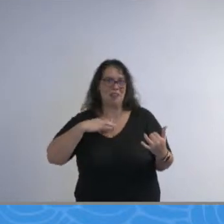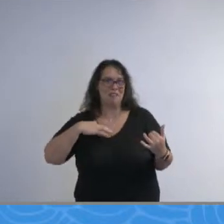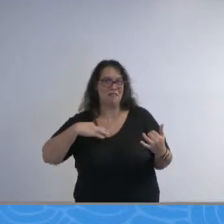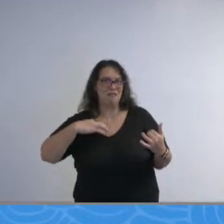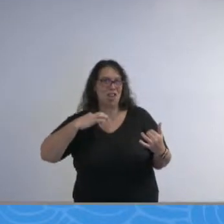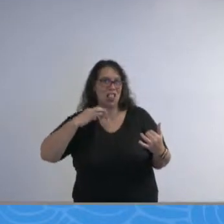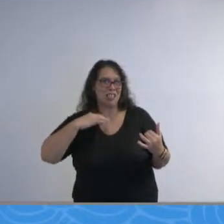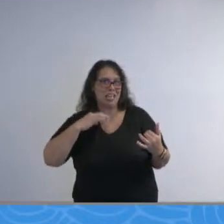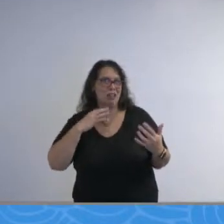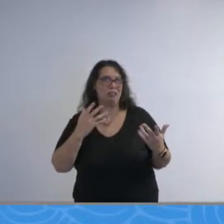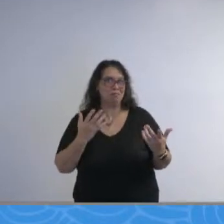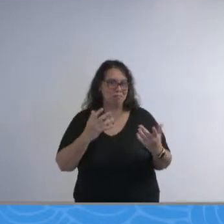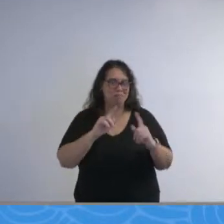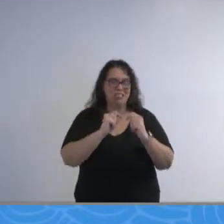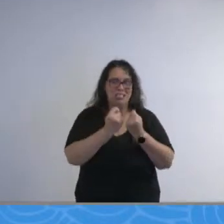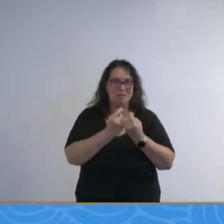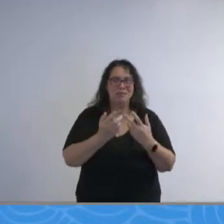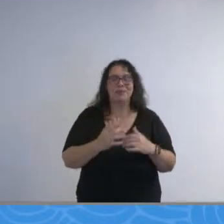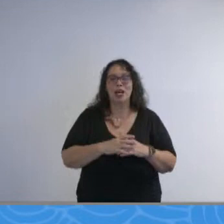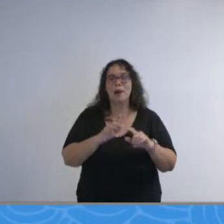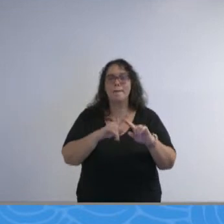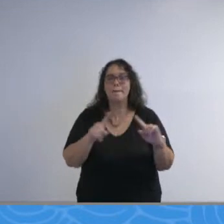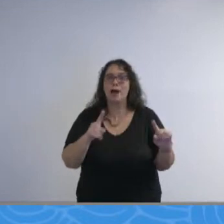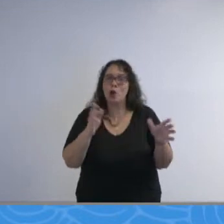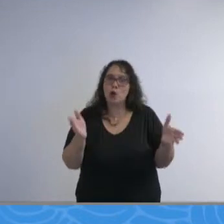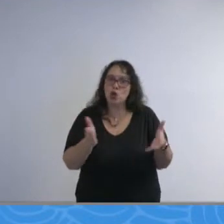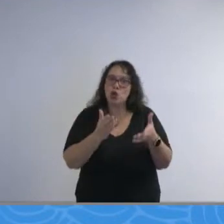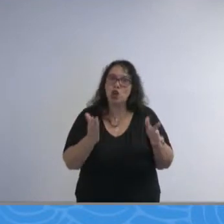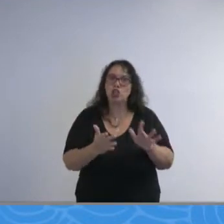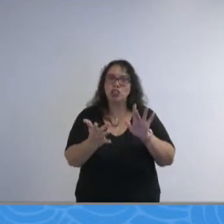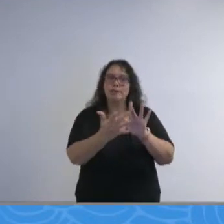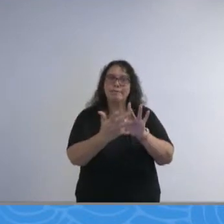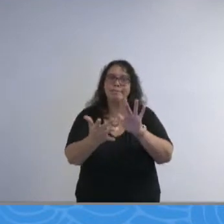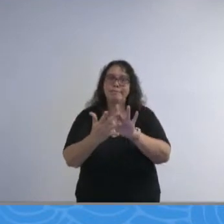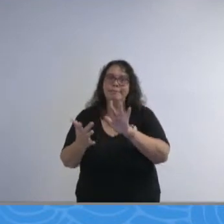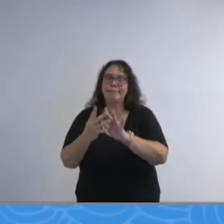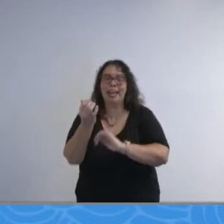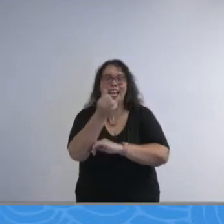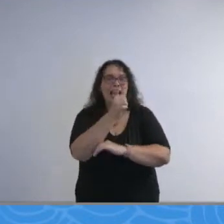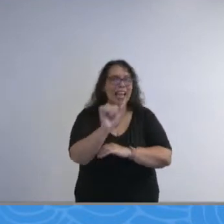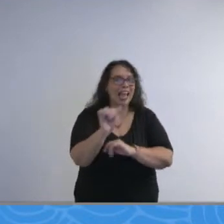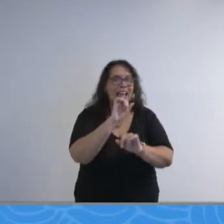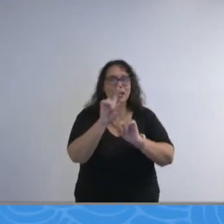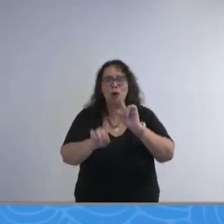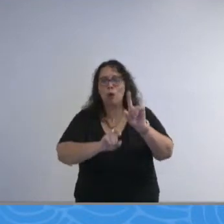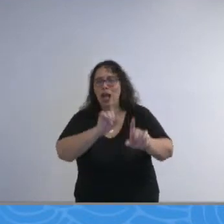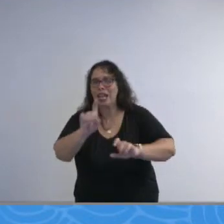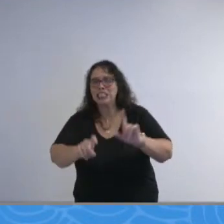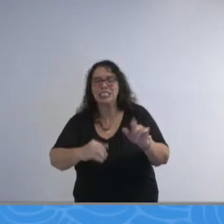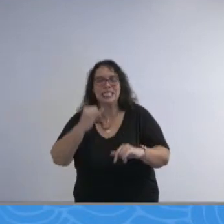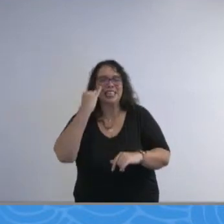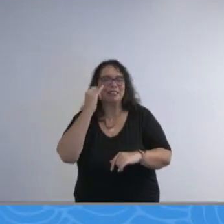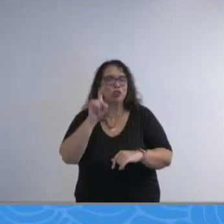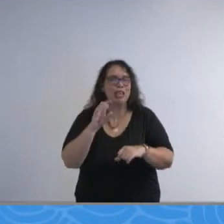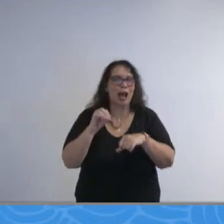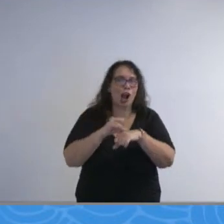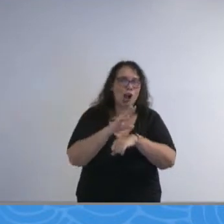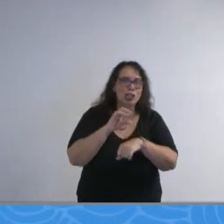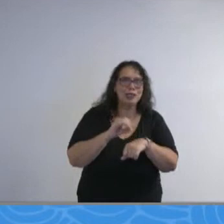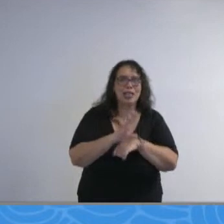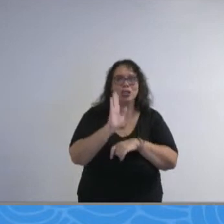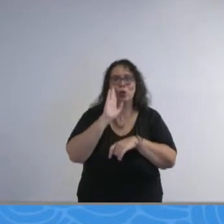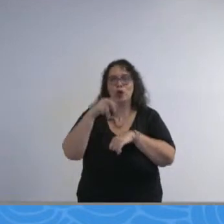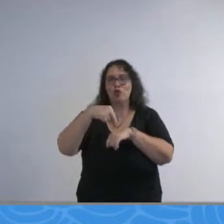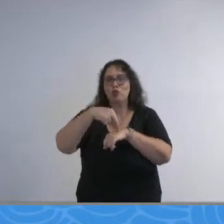tiger team. But we encourage you to reach out with any questions. If you end up needing a consultation, we will